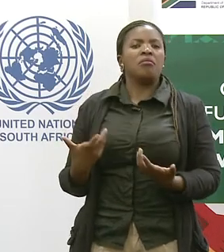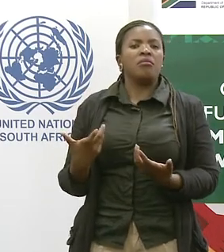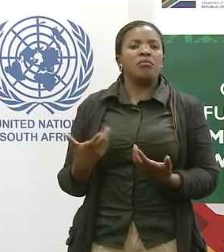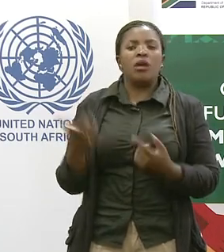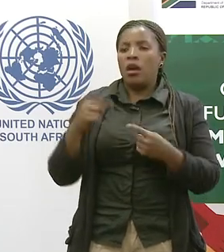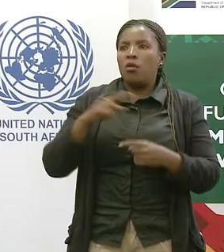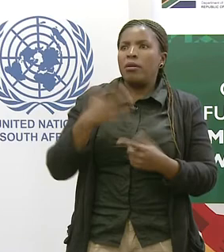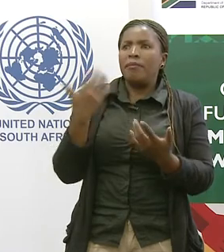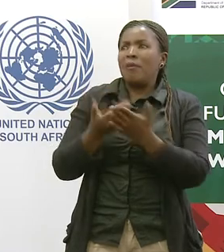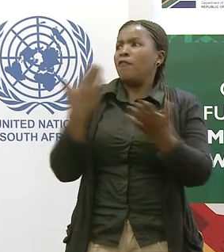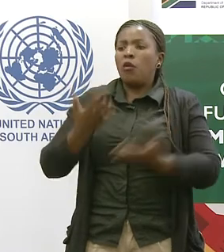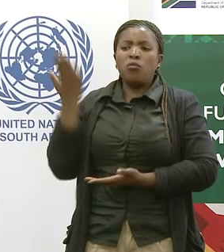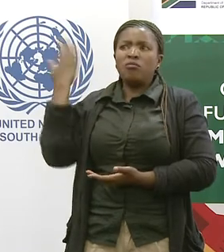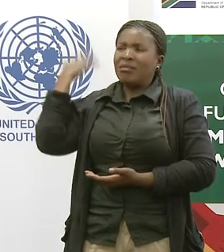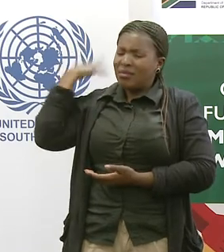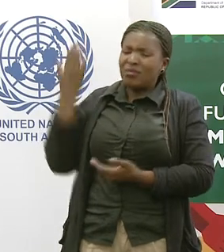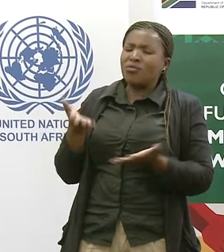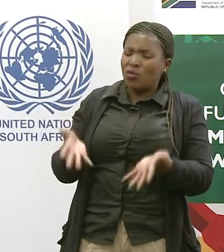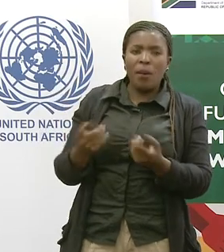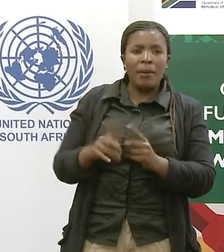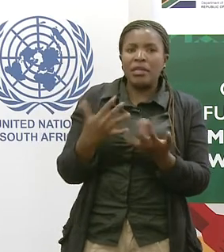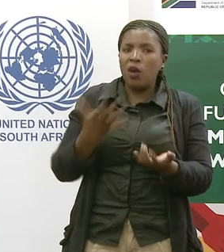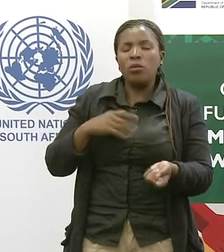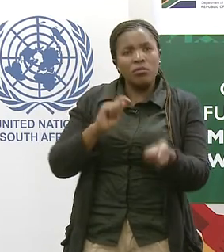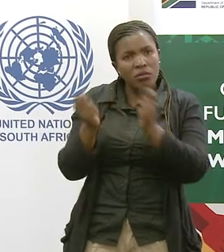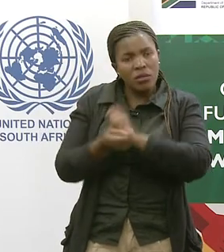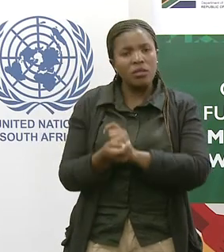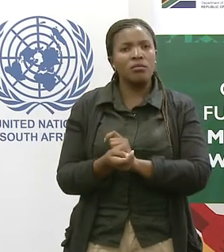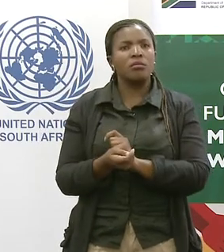there? So I just think that, you know, in a sense,